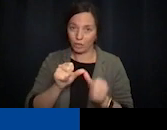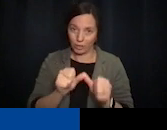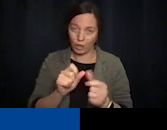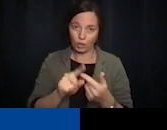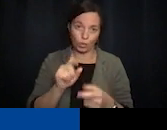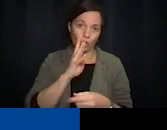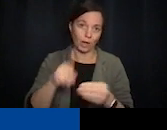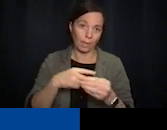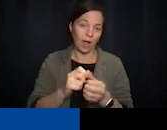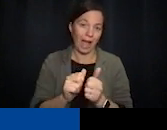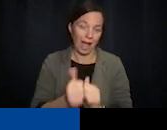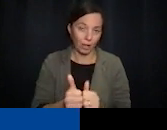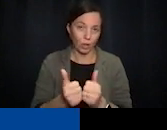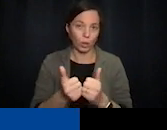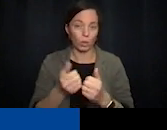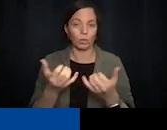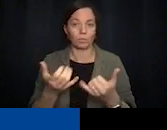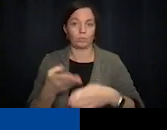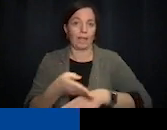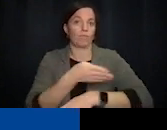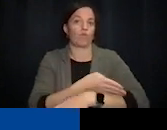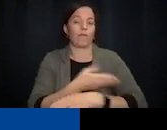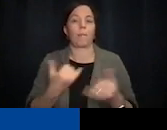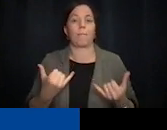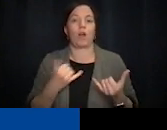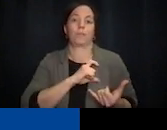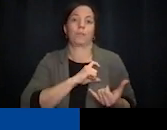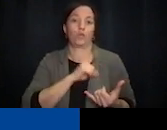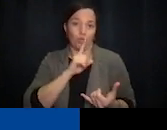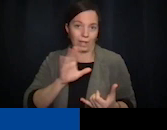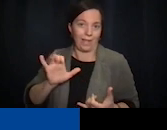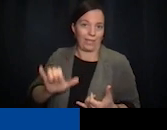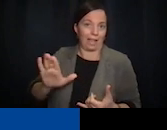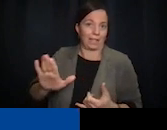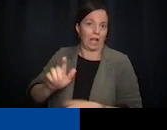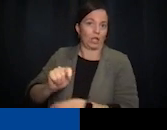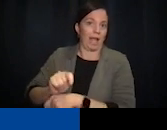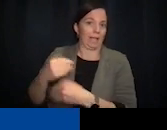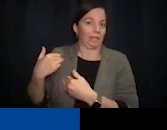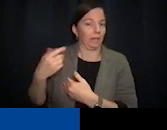about how to improve modern policing. And that's really the task that that group has been given.